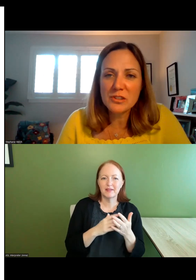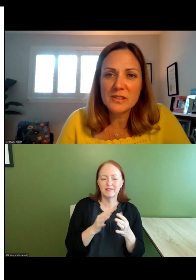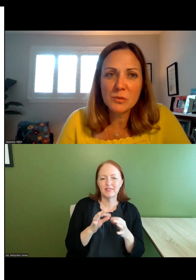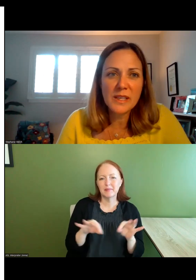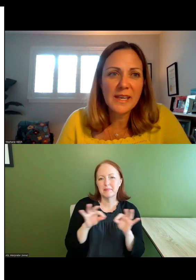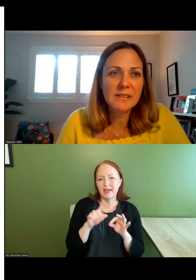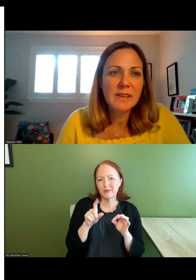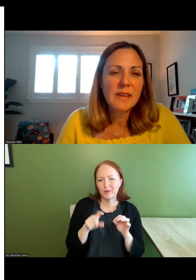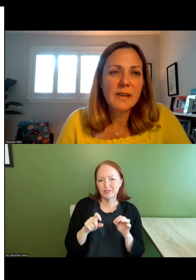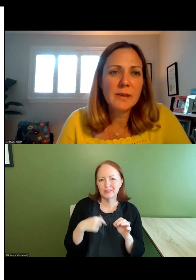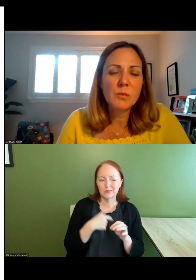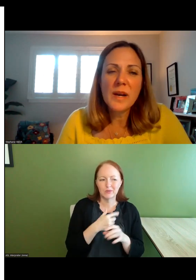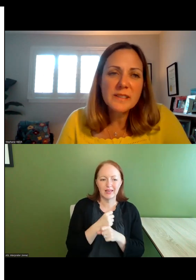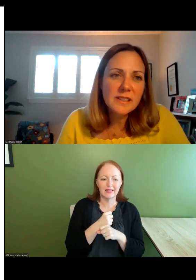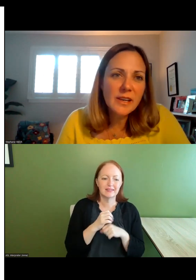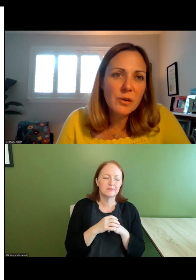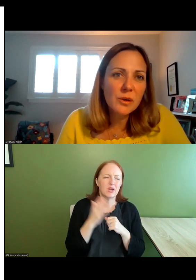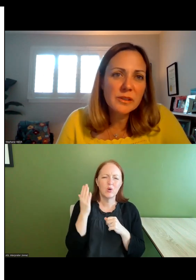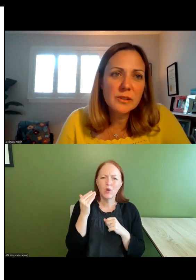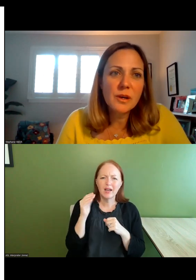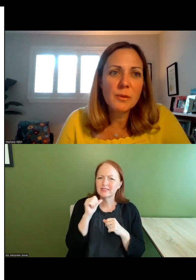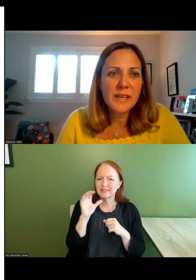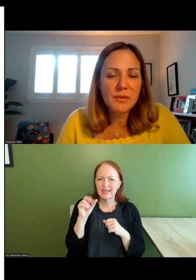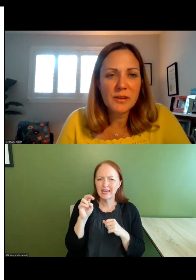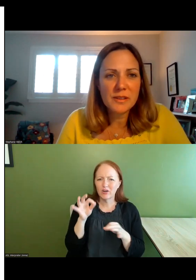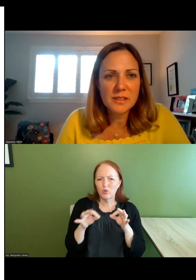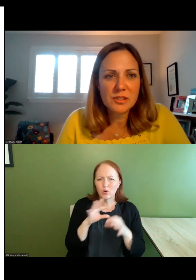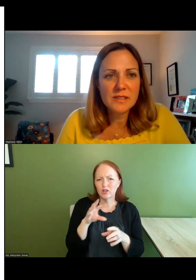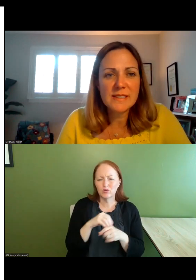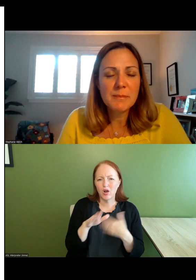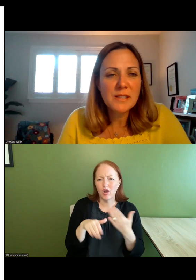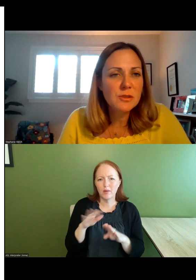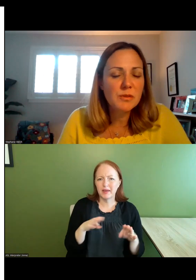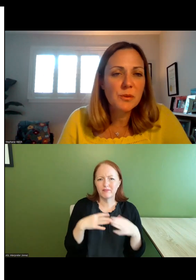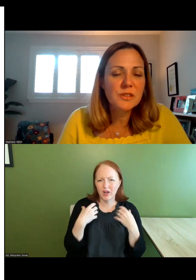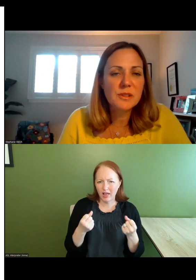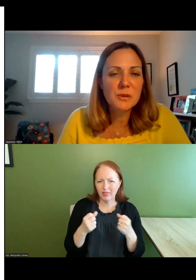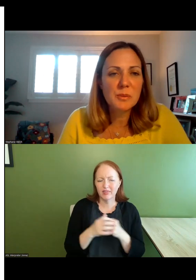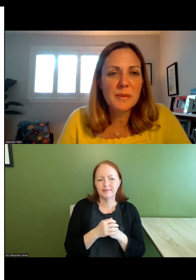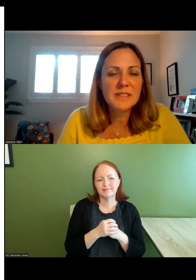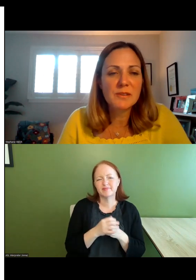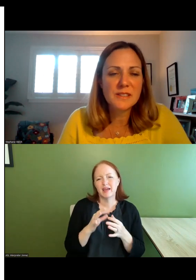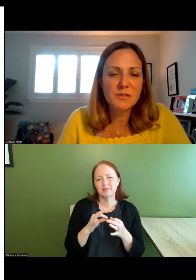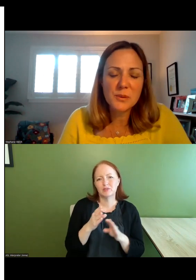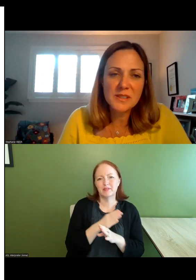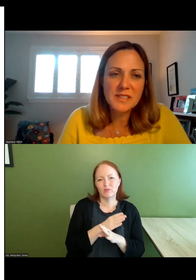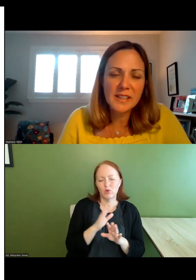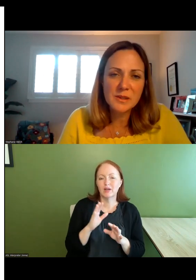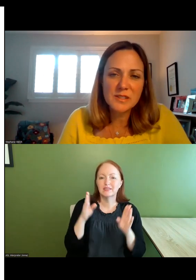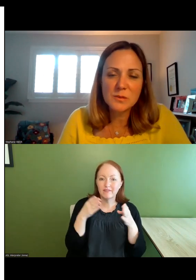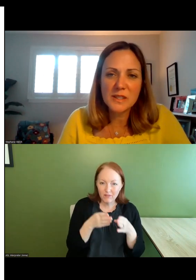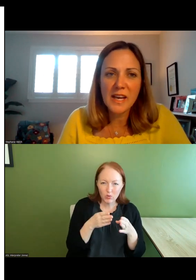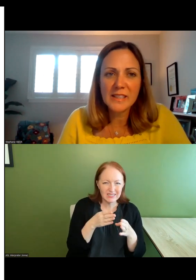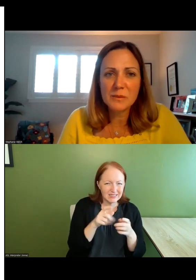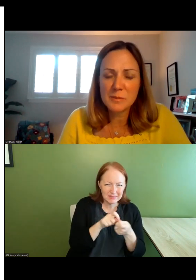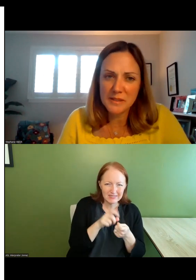main questions that we get. Why doesn't care court include all behavioral health conditions? As I mentioned before, so I don't want to repeat myself, it's a focused